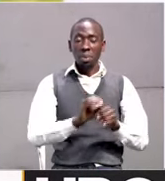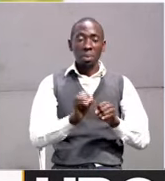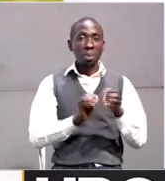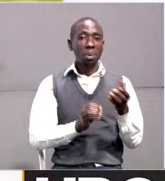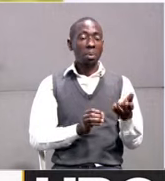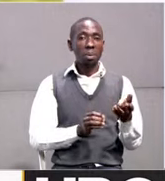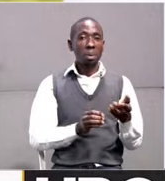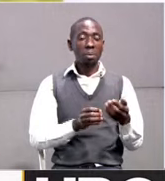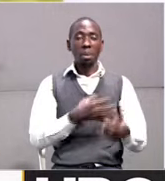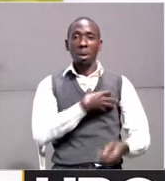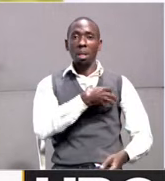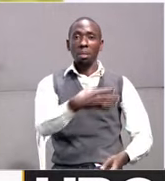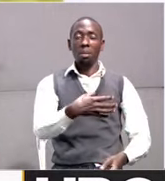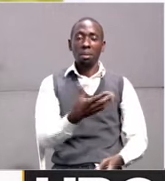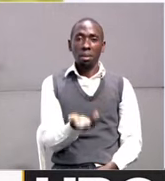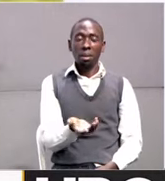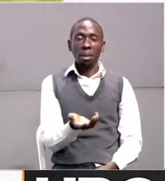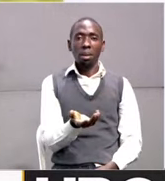for wealth.